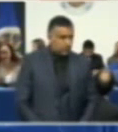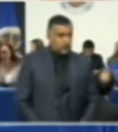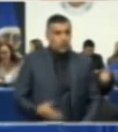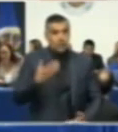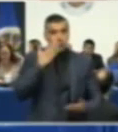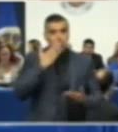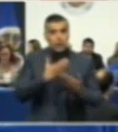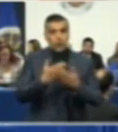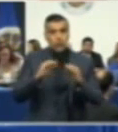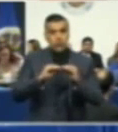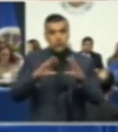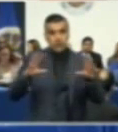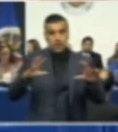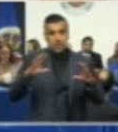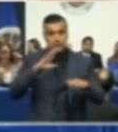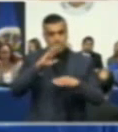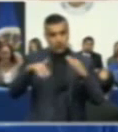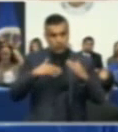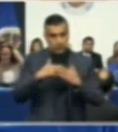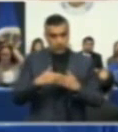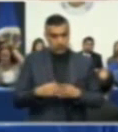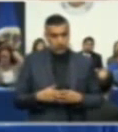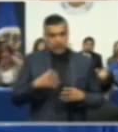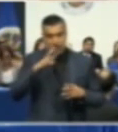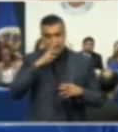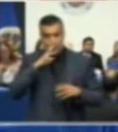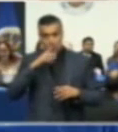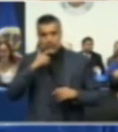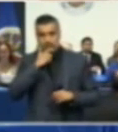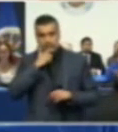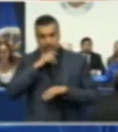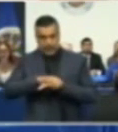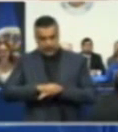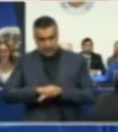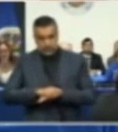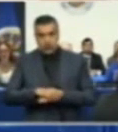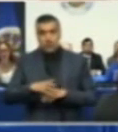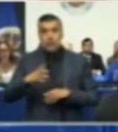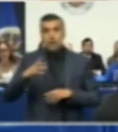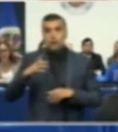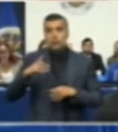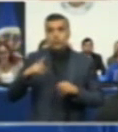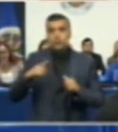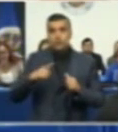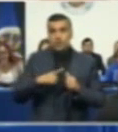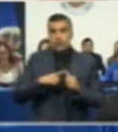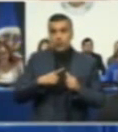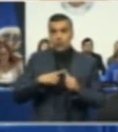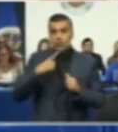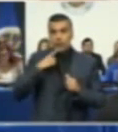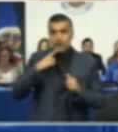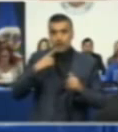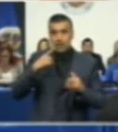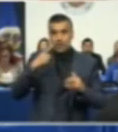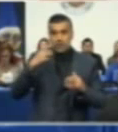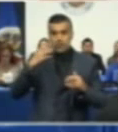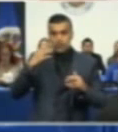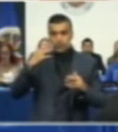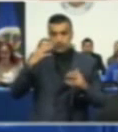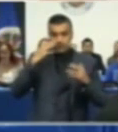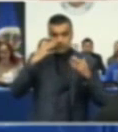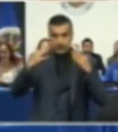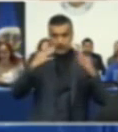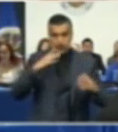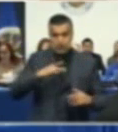Good morning, everyone. Buenos días a todos. I want to say up front how privileged I feel to be at